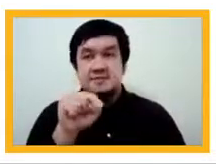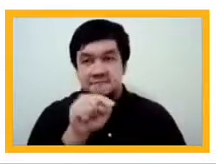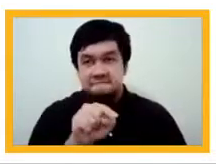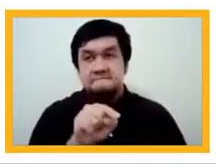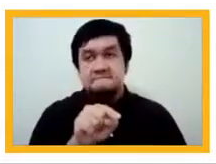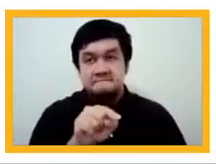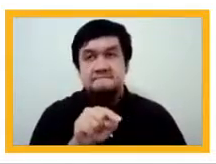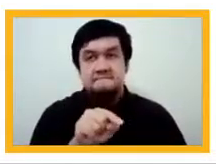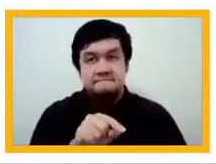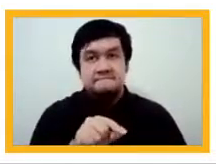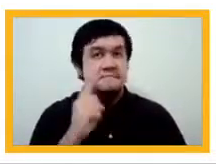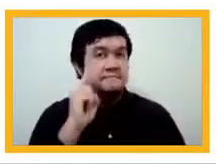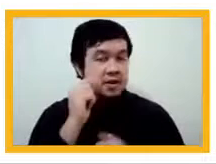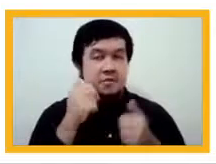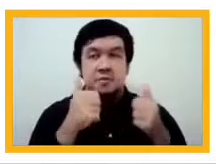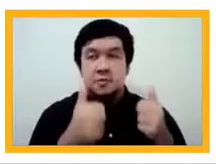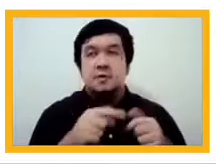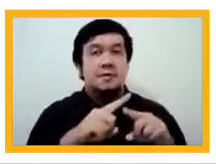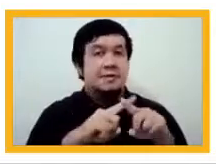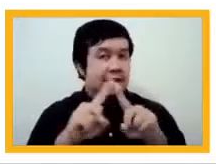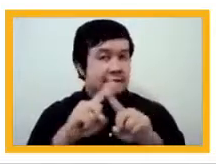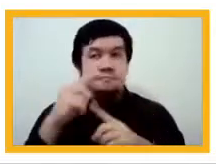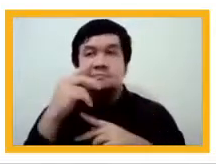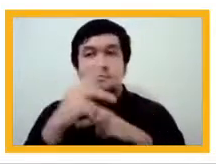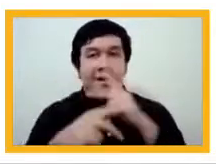different types of subsidy programs